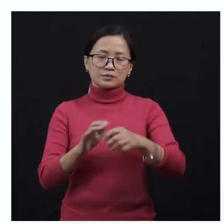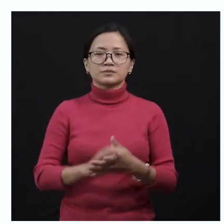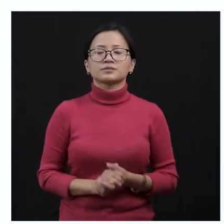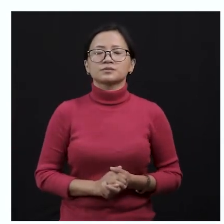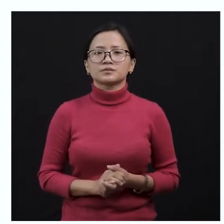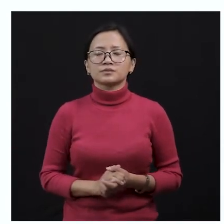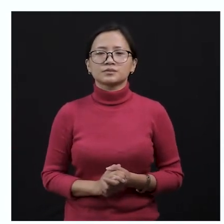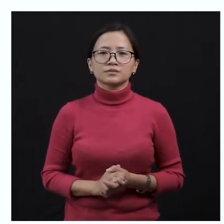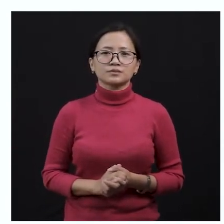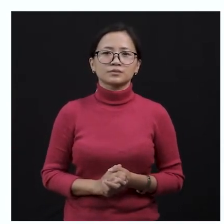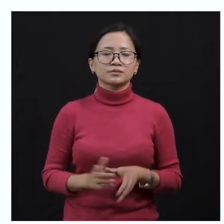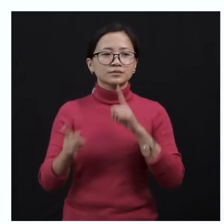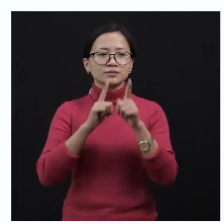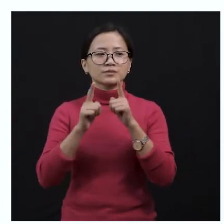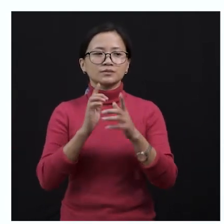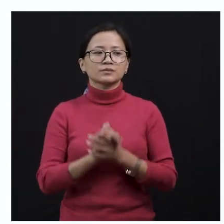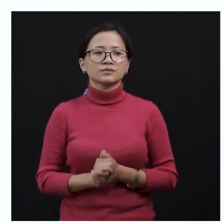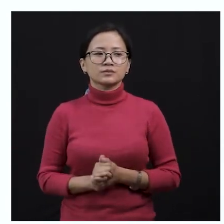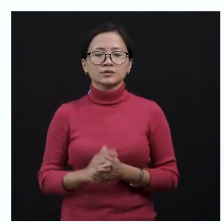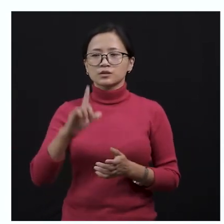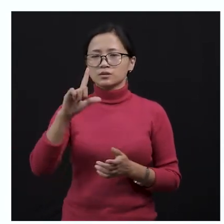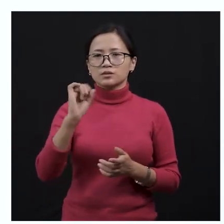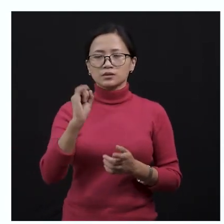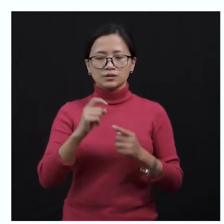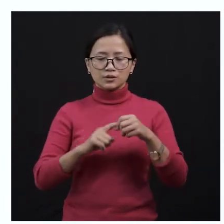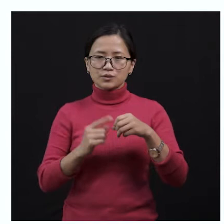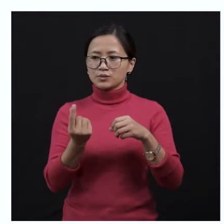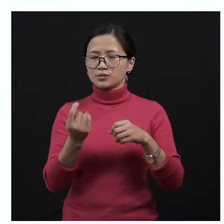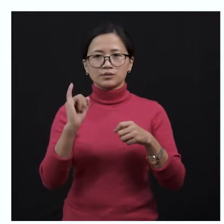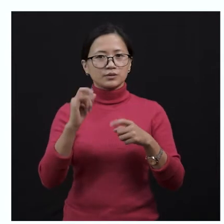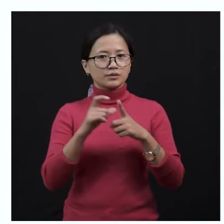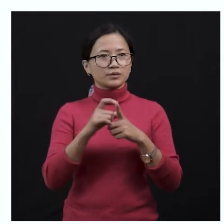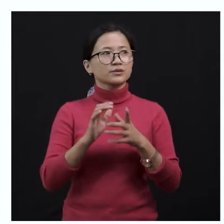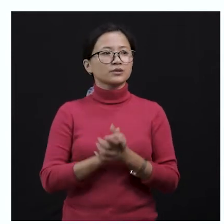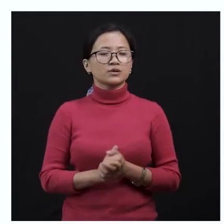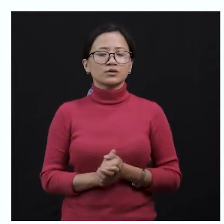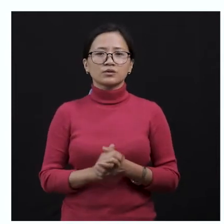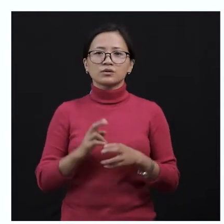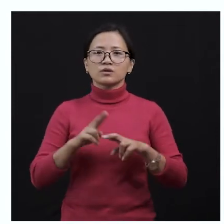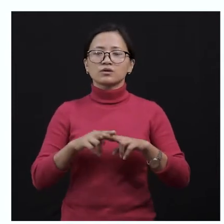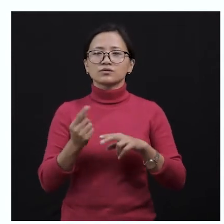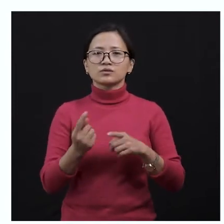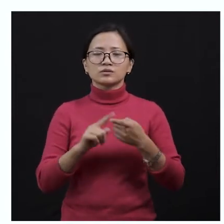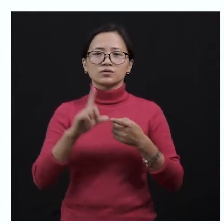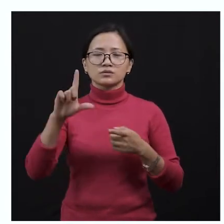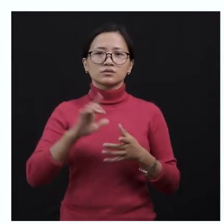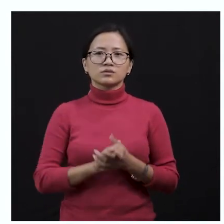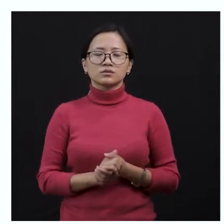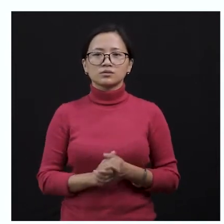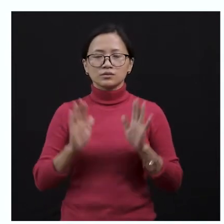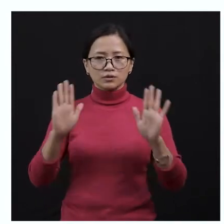Now, let's discuss about a liquid fuel. Now, when we say liquid fuel, we have